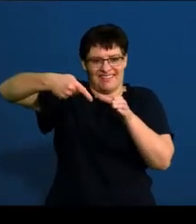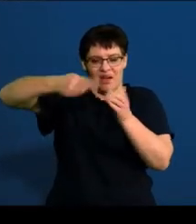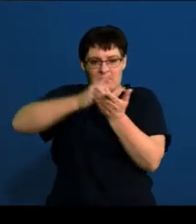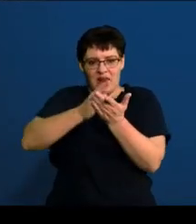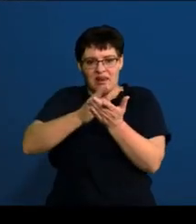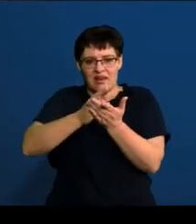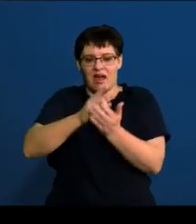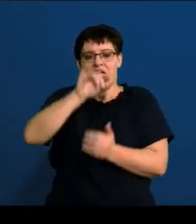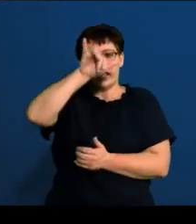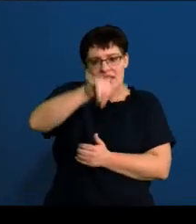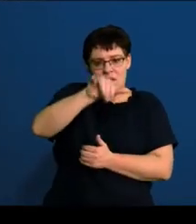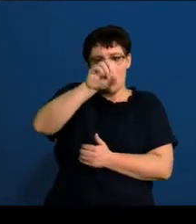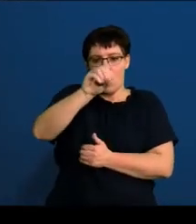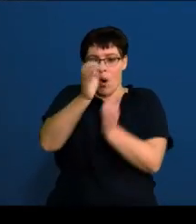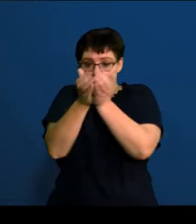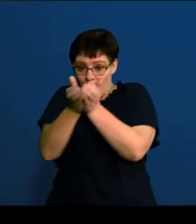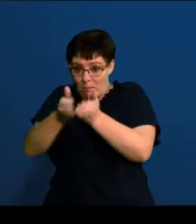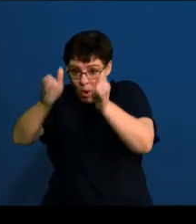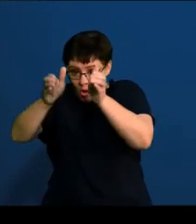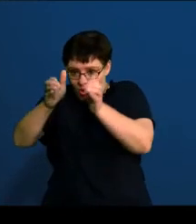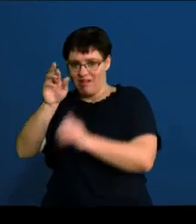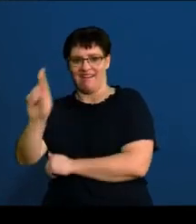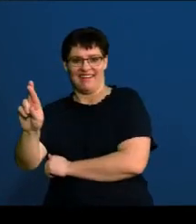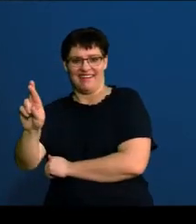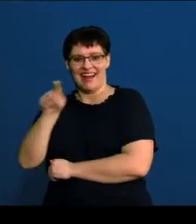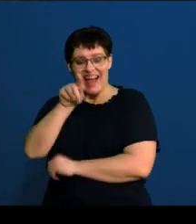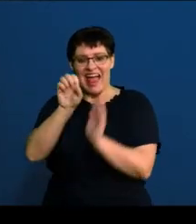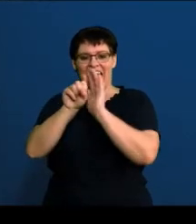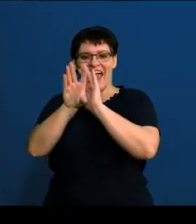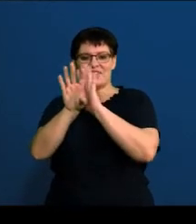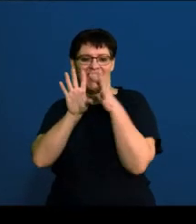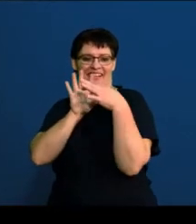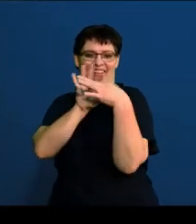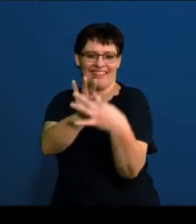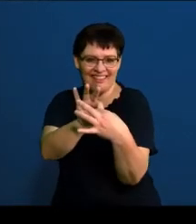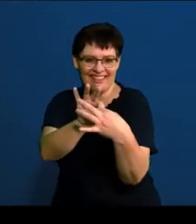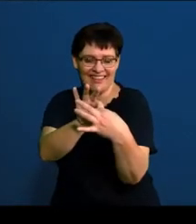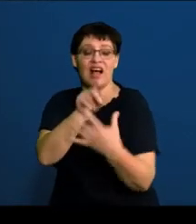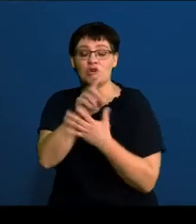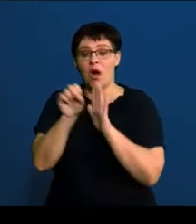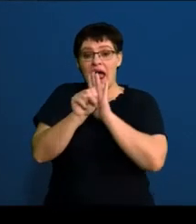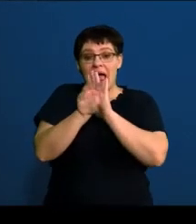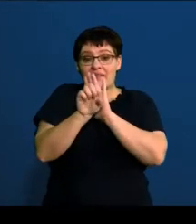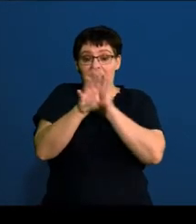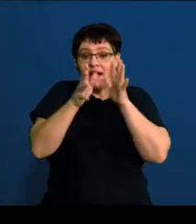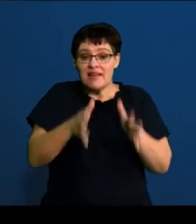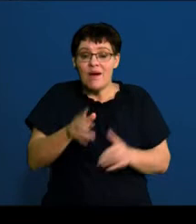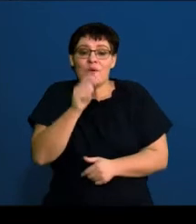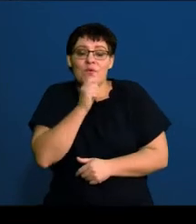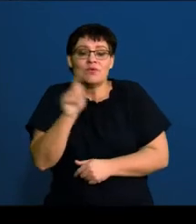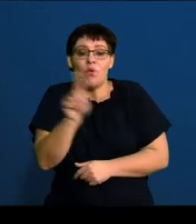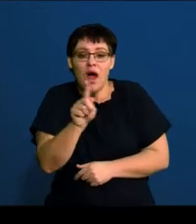we actually have a bowl. So that is an advertising technique, and the advertiser has basically used